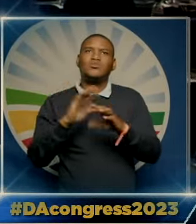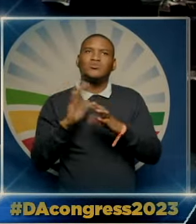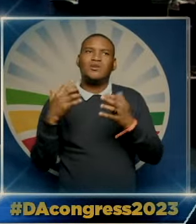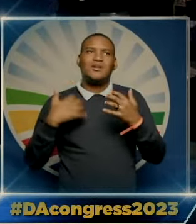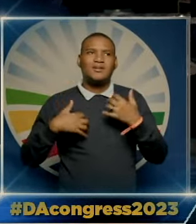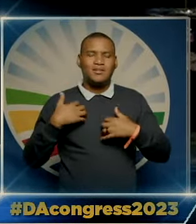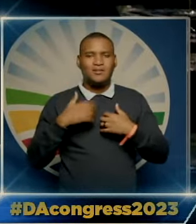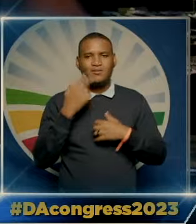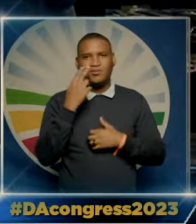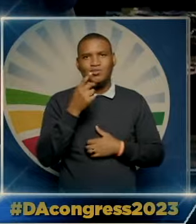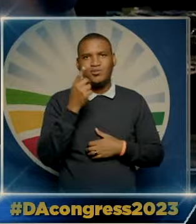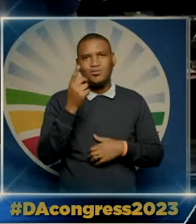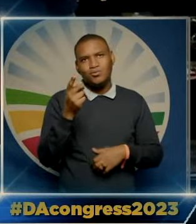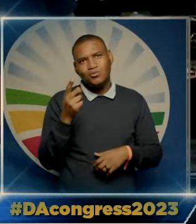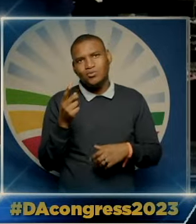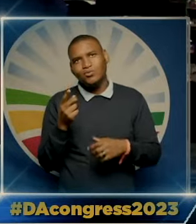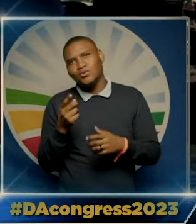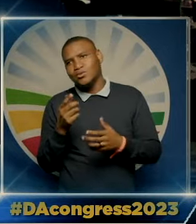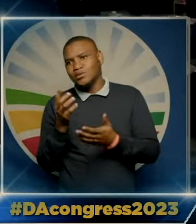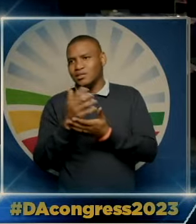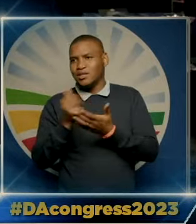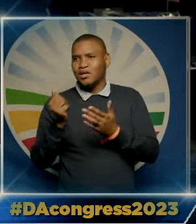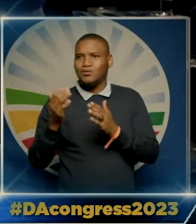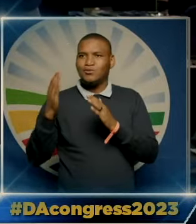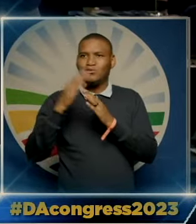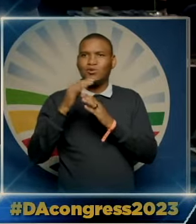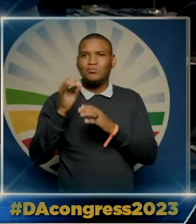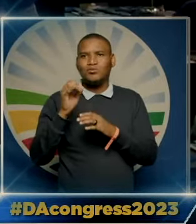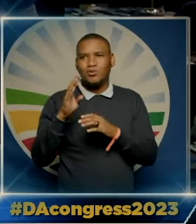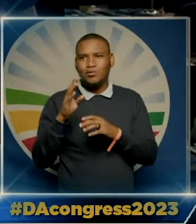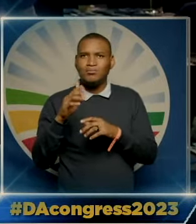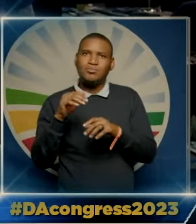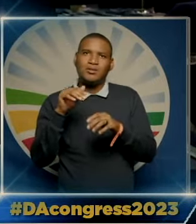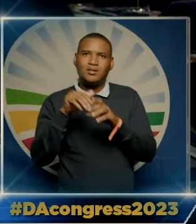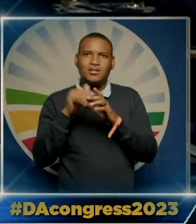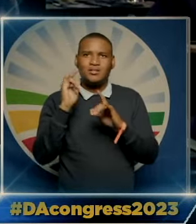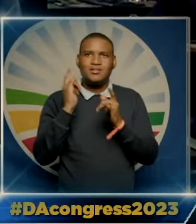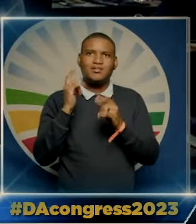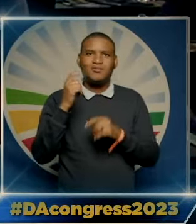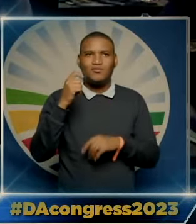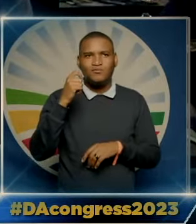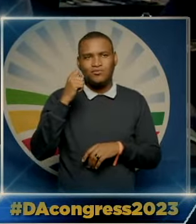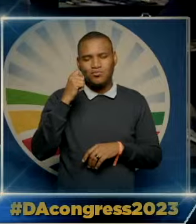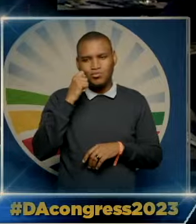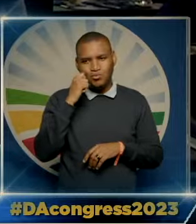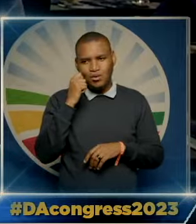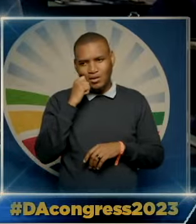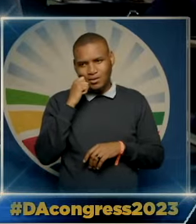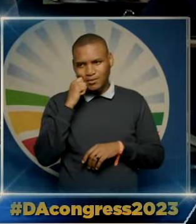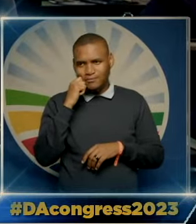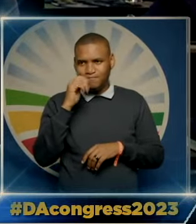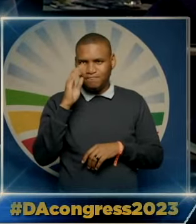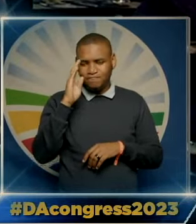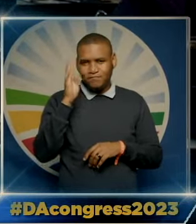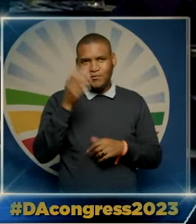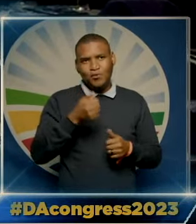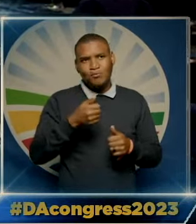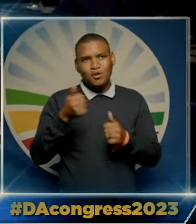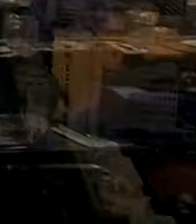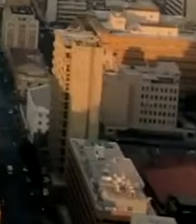to see you taking up the top job in the city of Tshwane. Bye, Amoy. Nasli Regan, back to you in the studio. Bye,